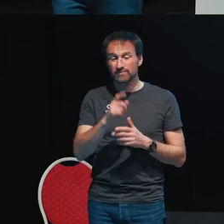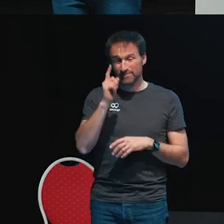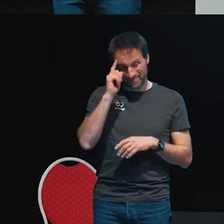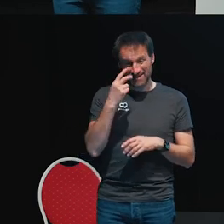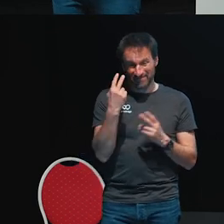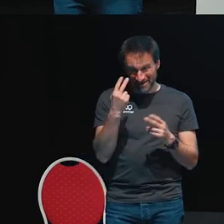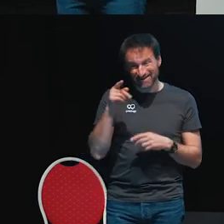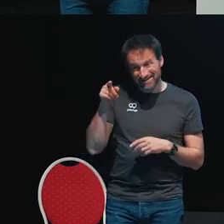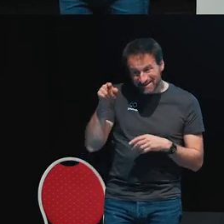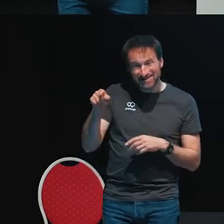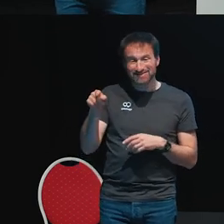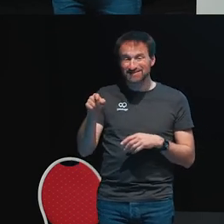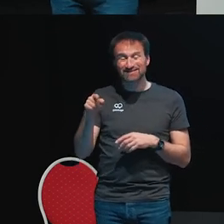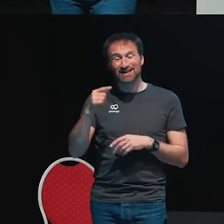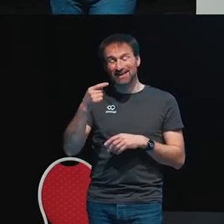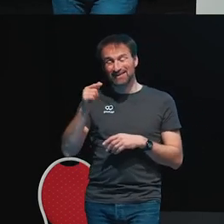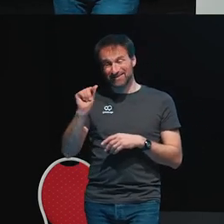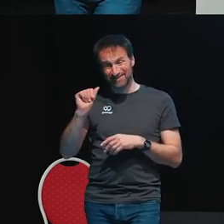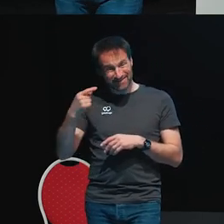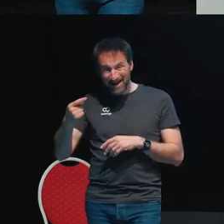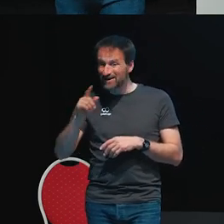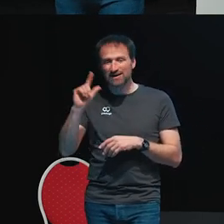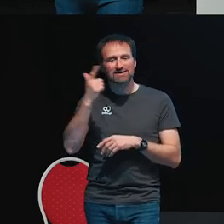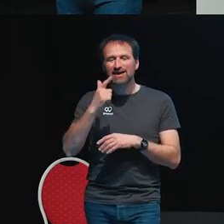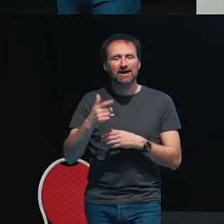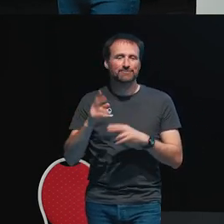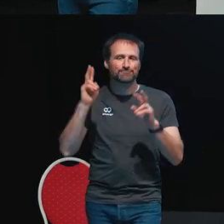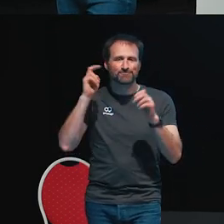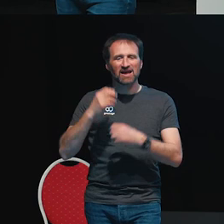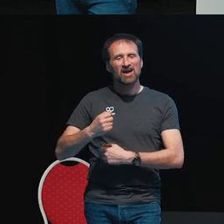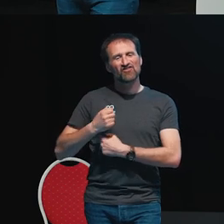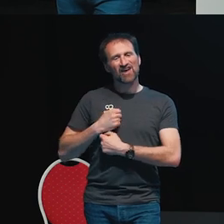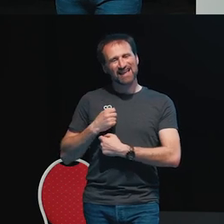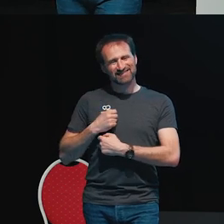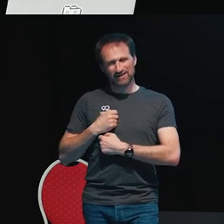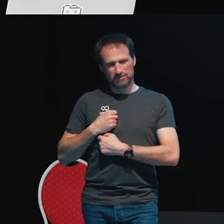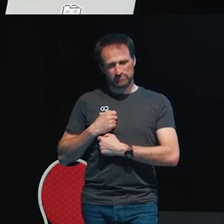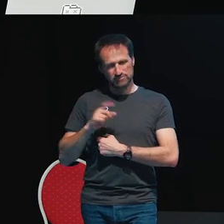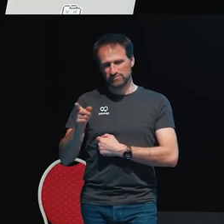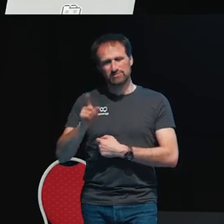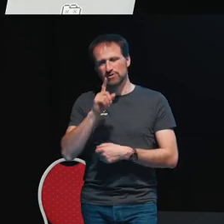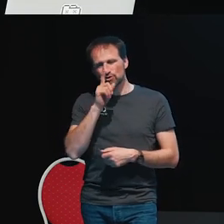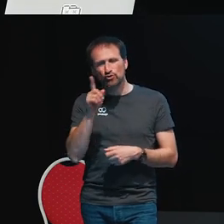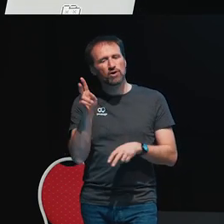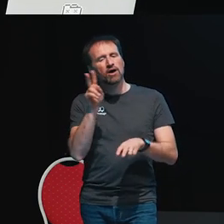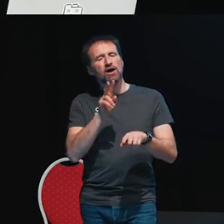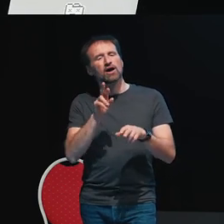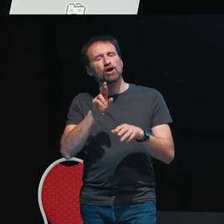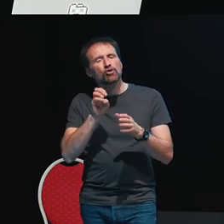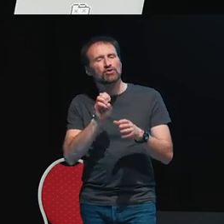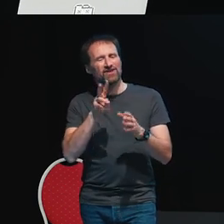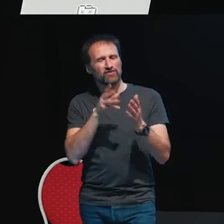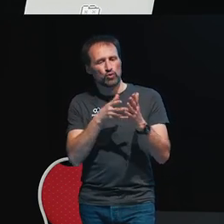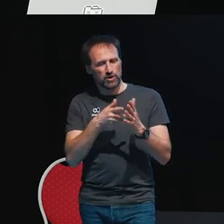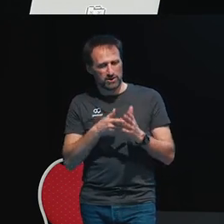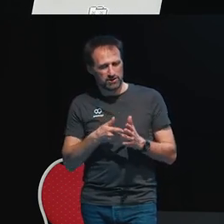is Tag is not a gatekeeper. Tag is just a reviewer and suggests some edits